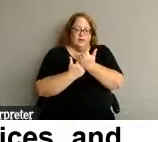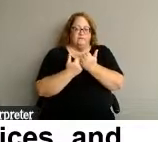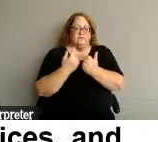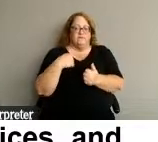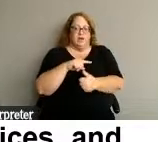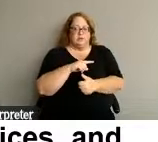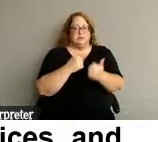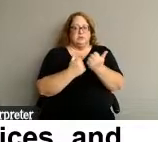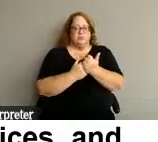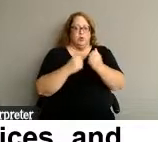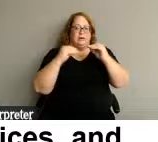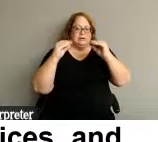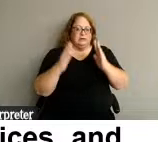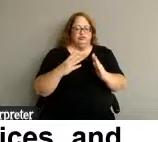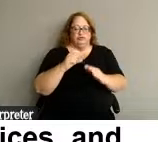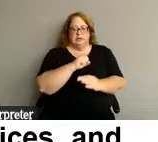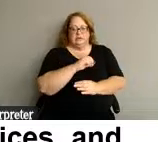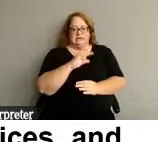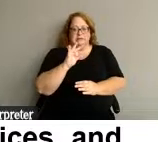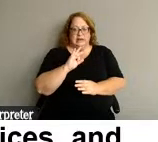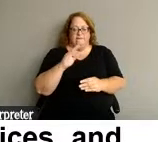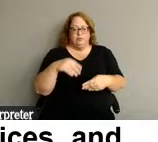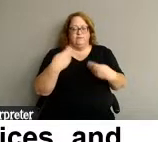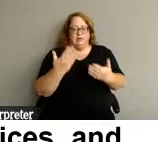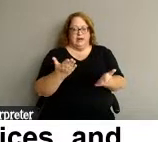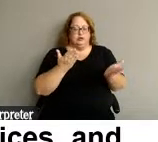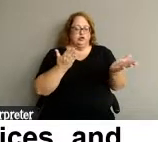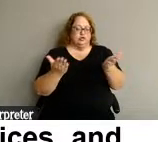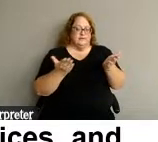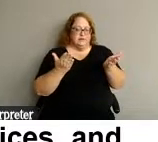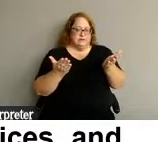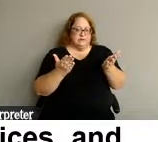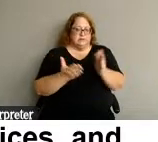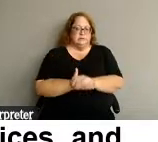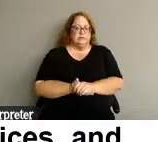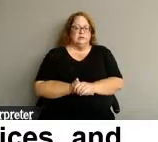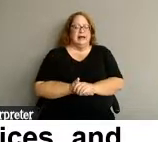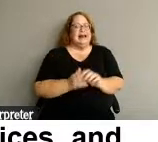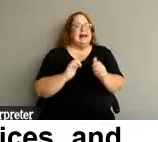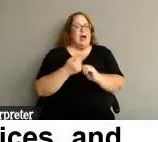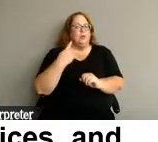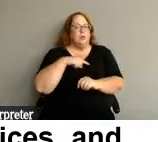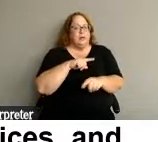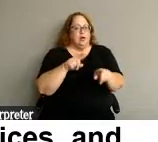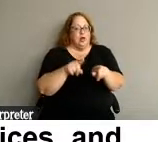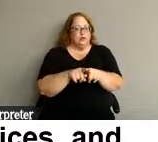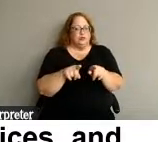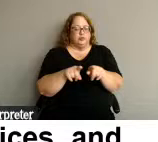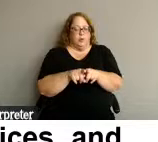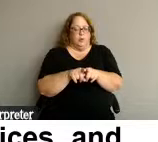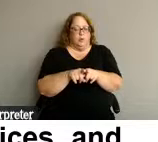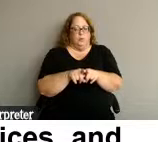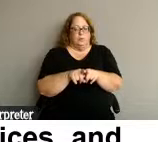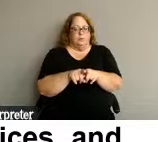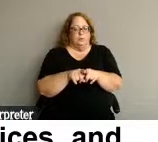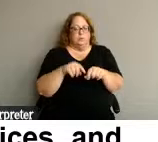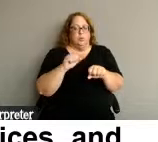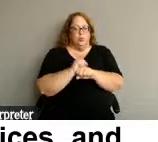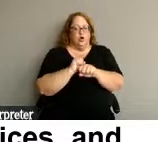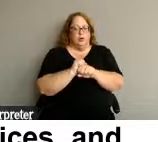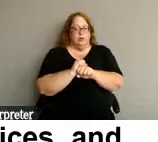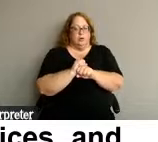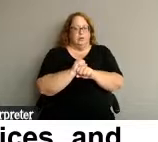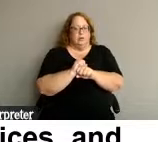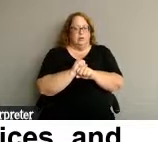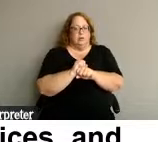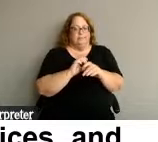us supporting teachers and staff providing services in our districts. And how do we also work in